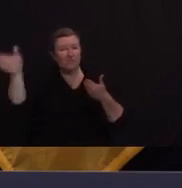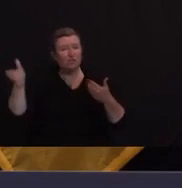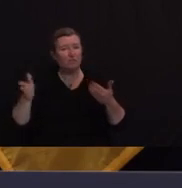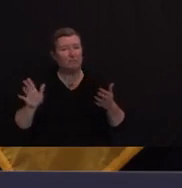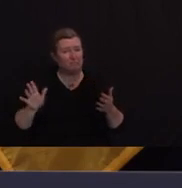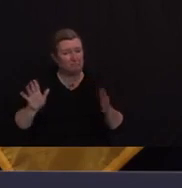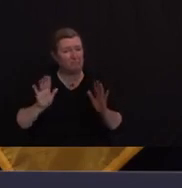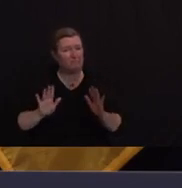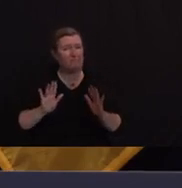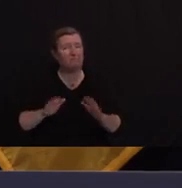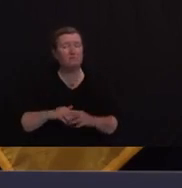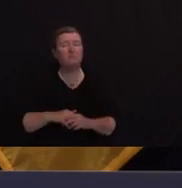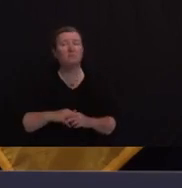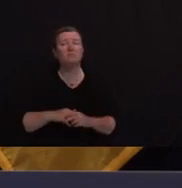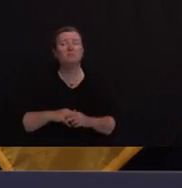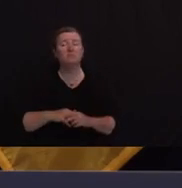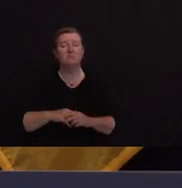I